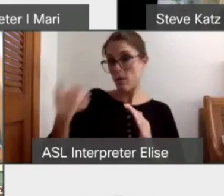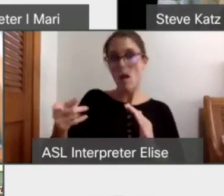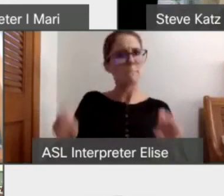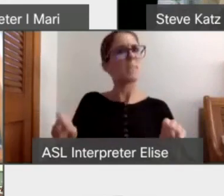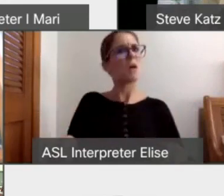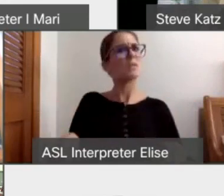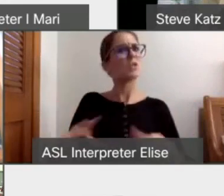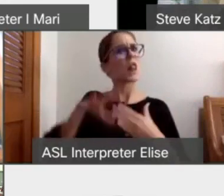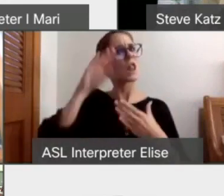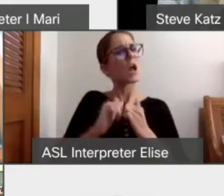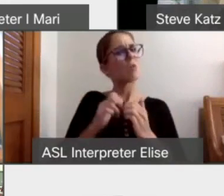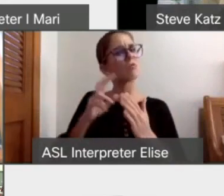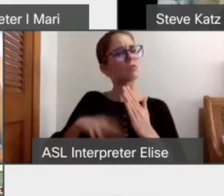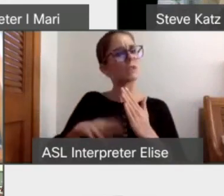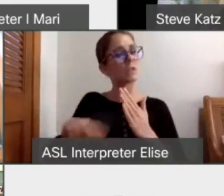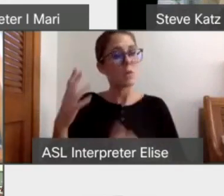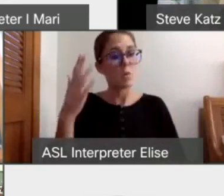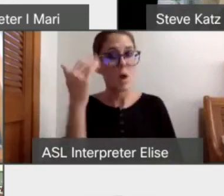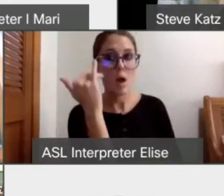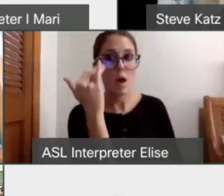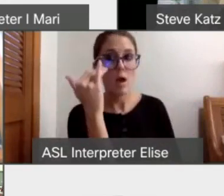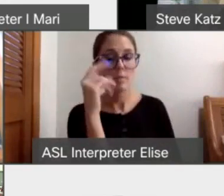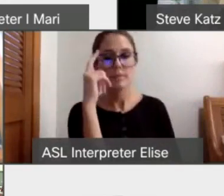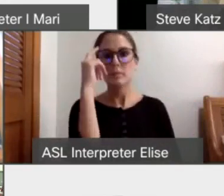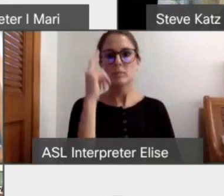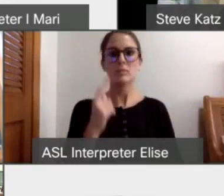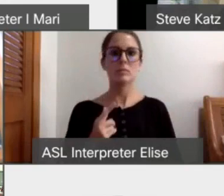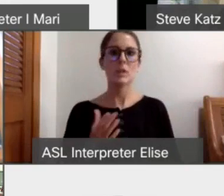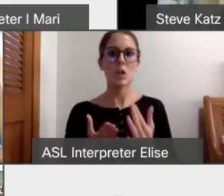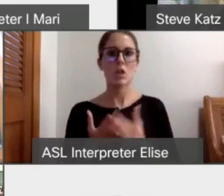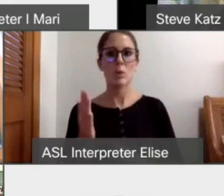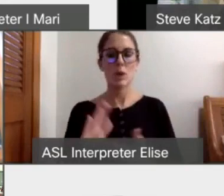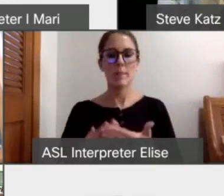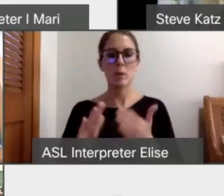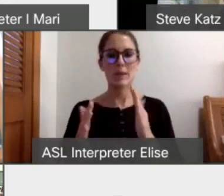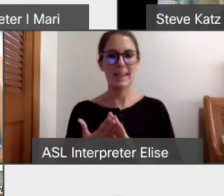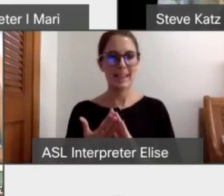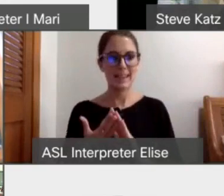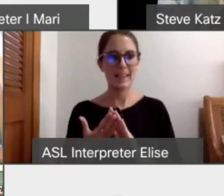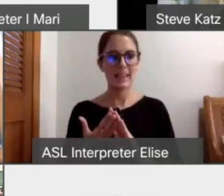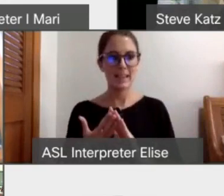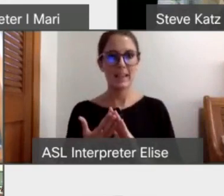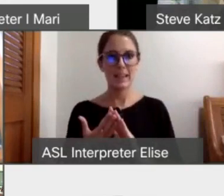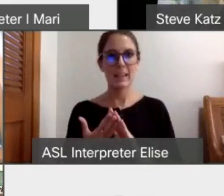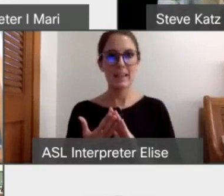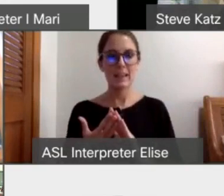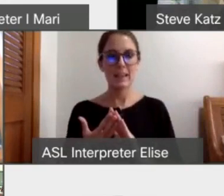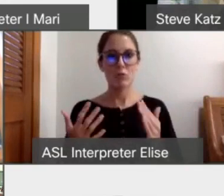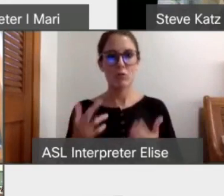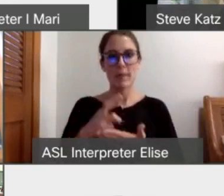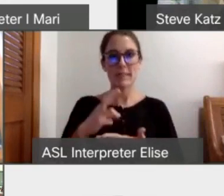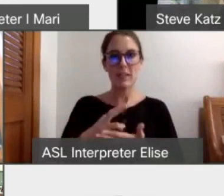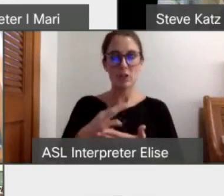to read is because through community habilitation, we have seen progress. but